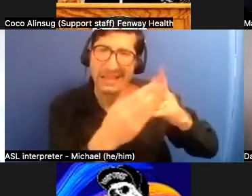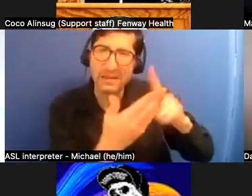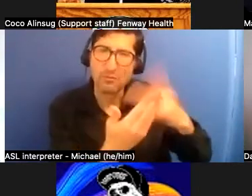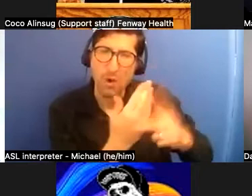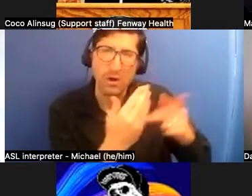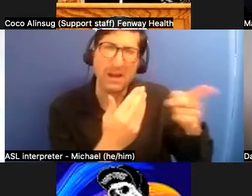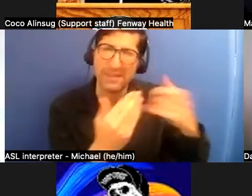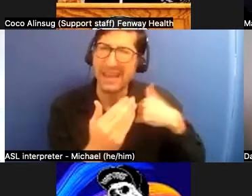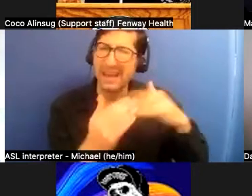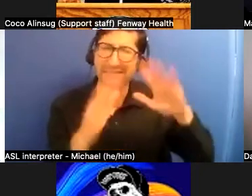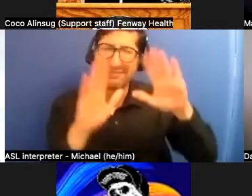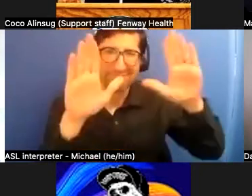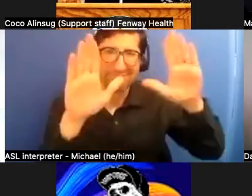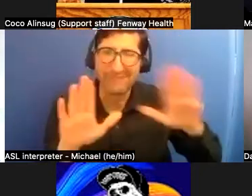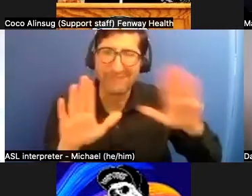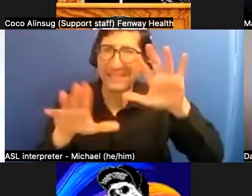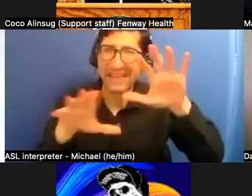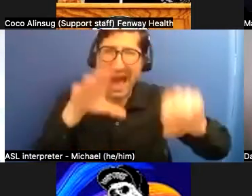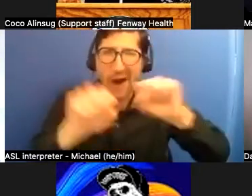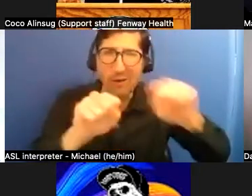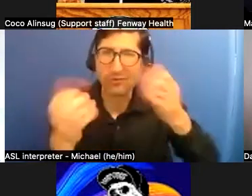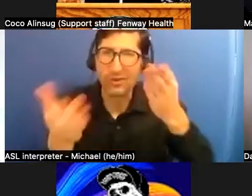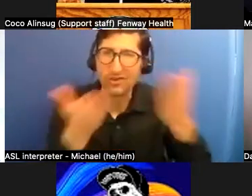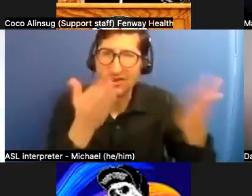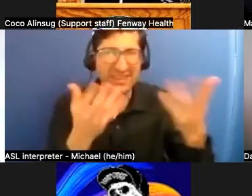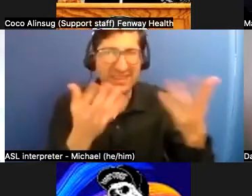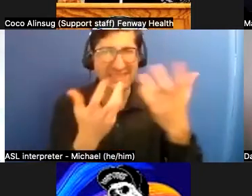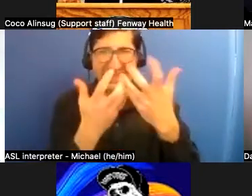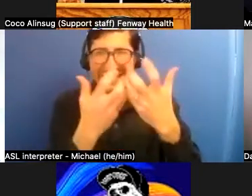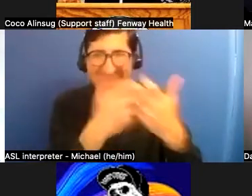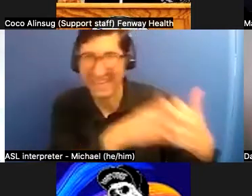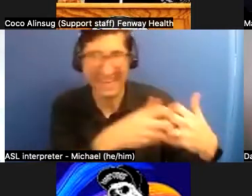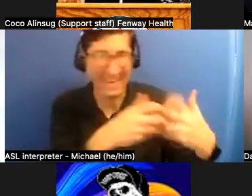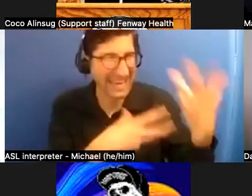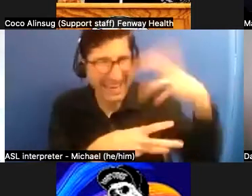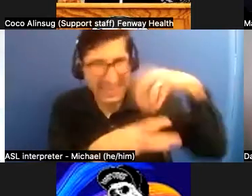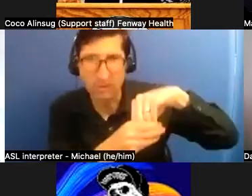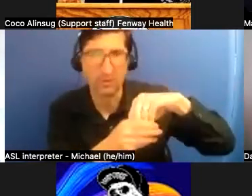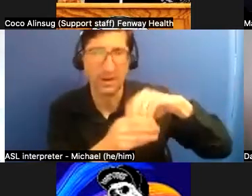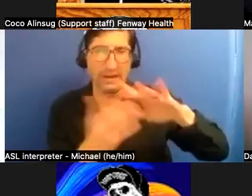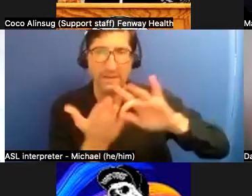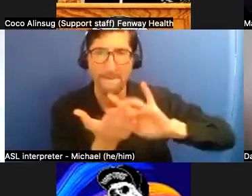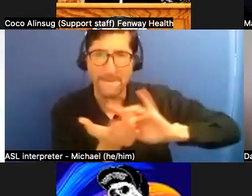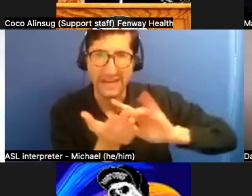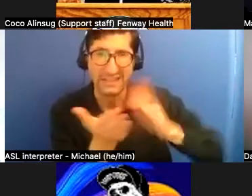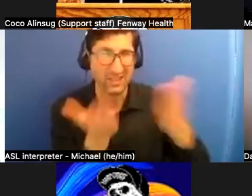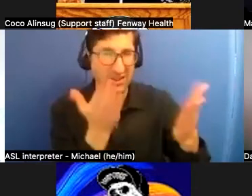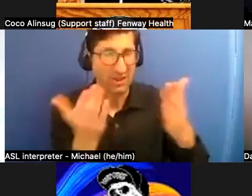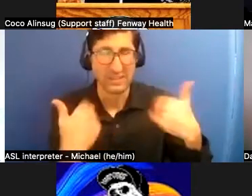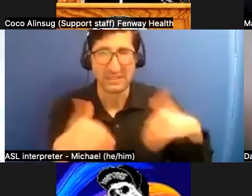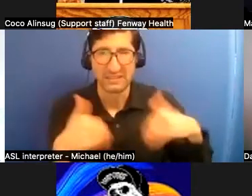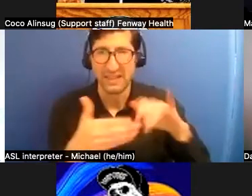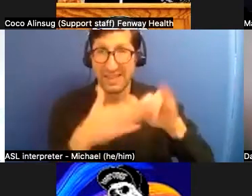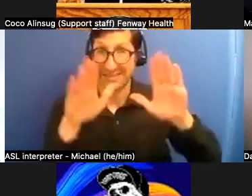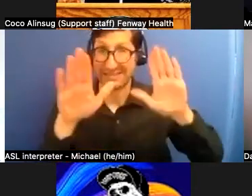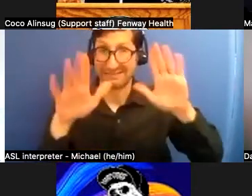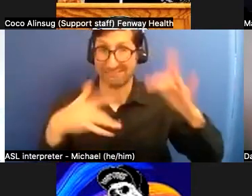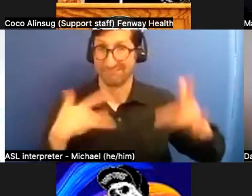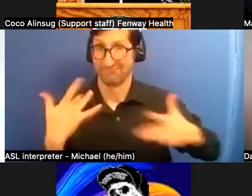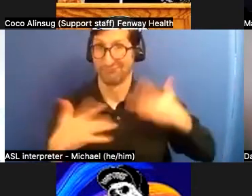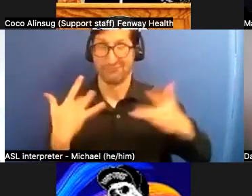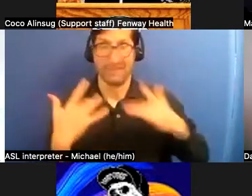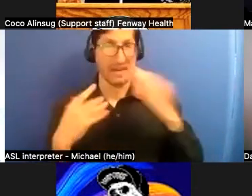outreach services and integrative medicine services that are so exciting and so